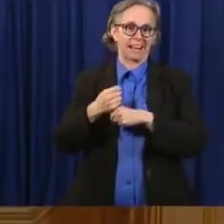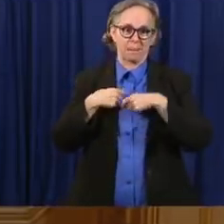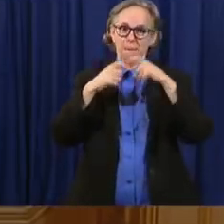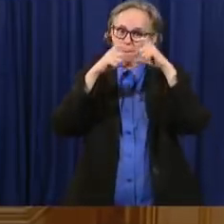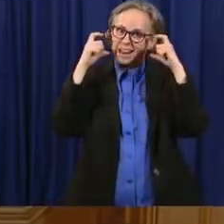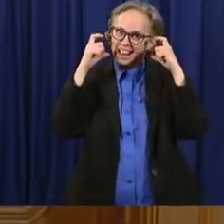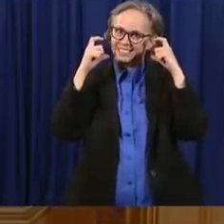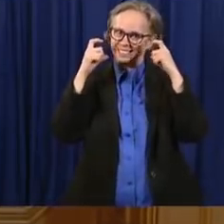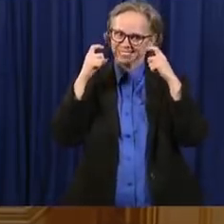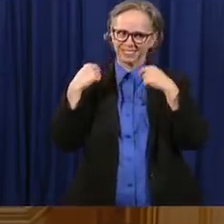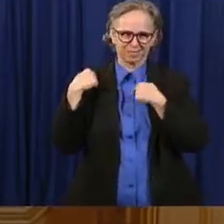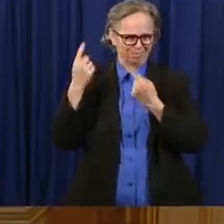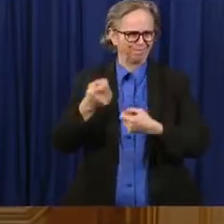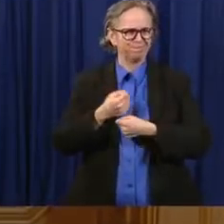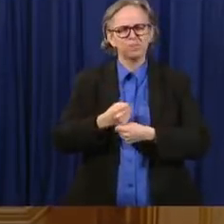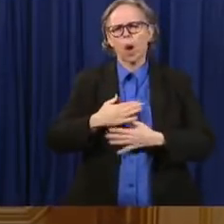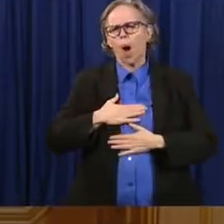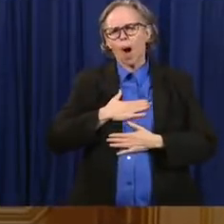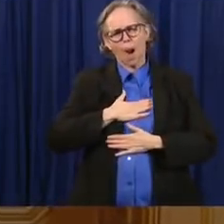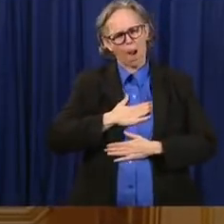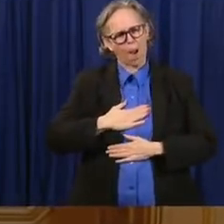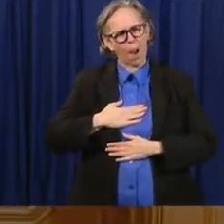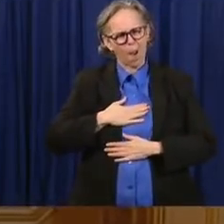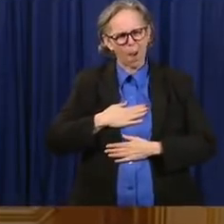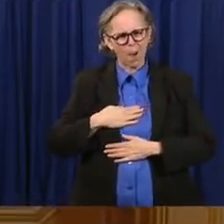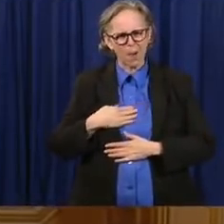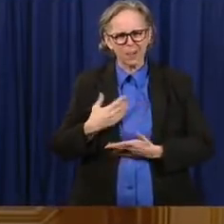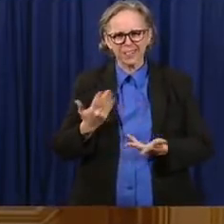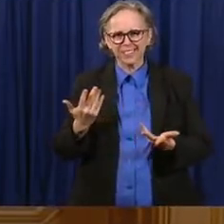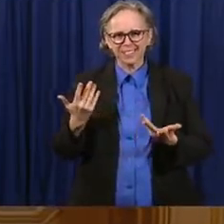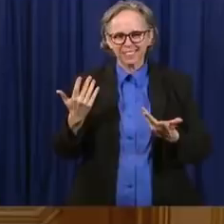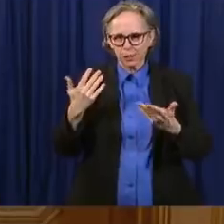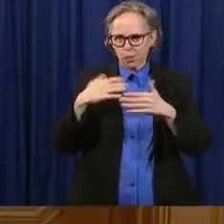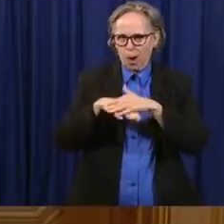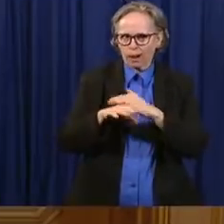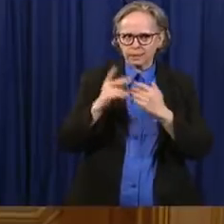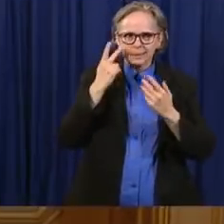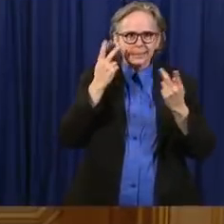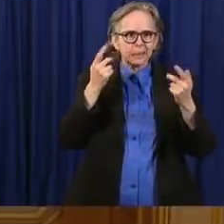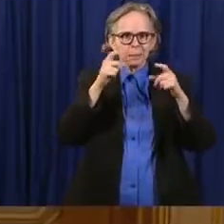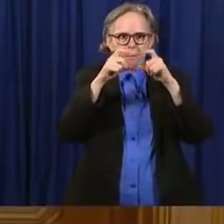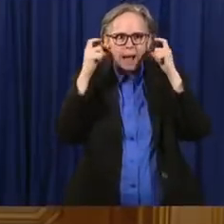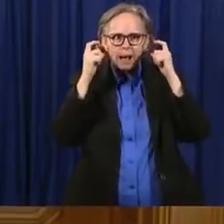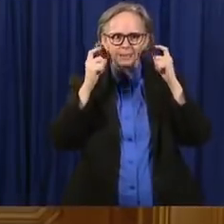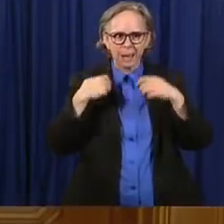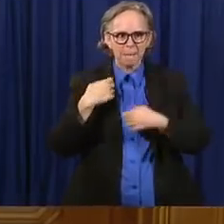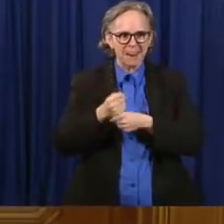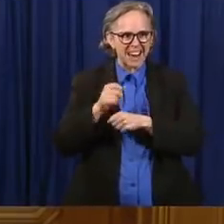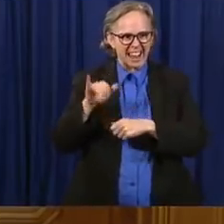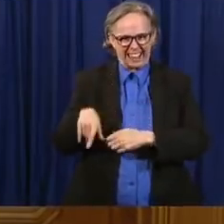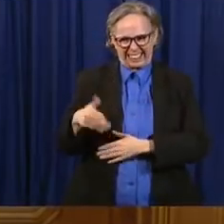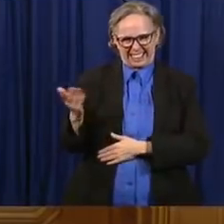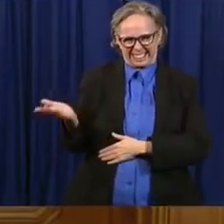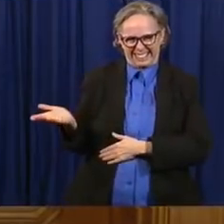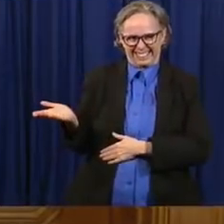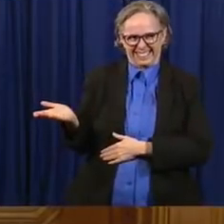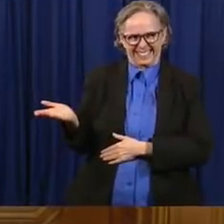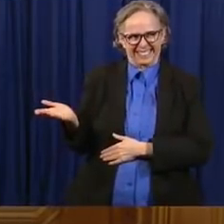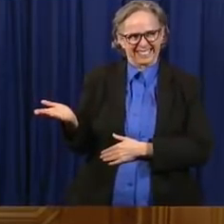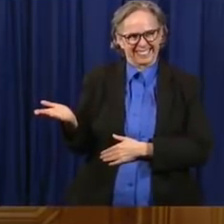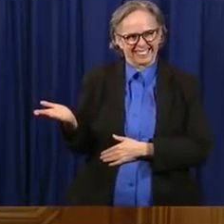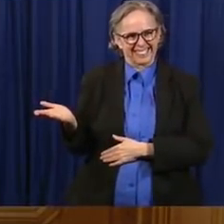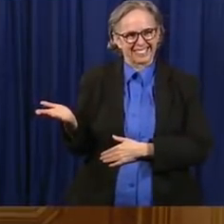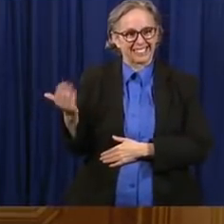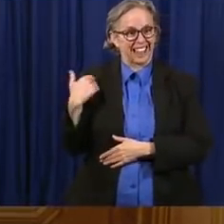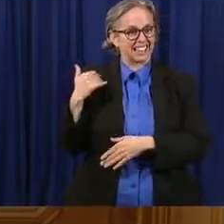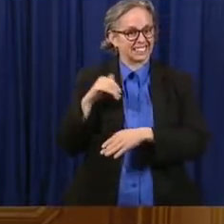of fun. As we walked in, you saw our face masks that we wore. I made that one. And last night, I decided,